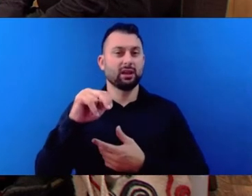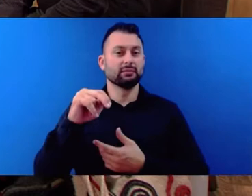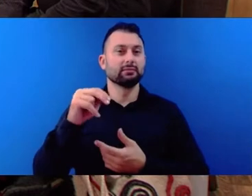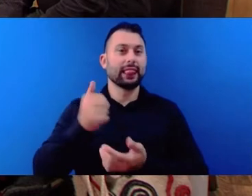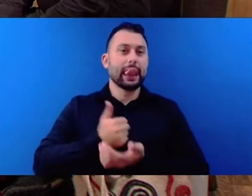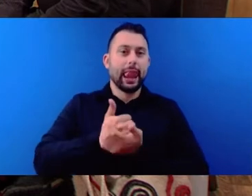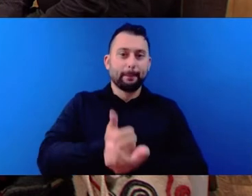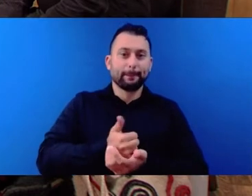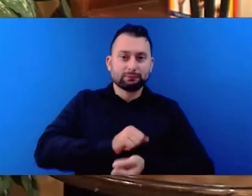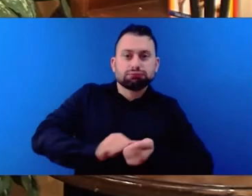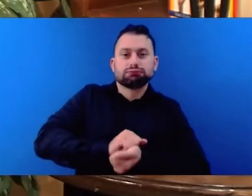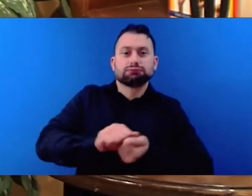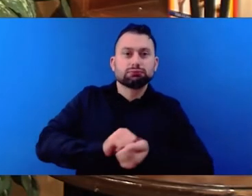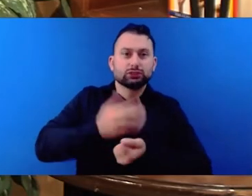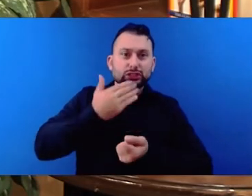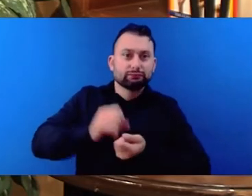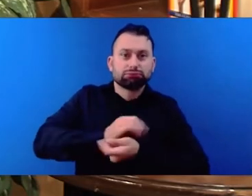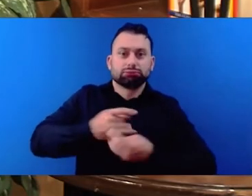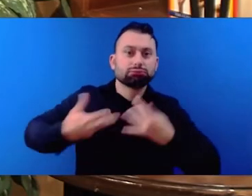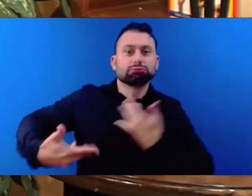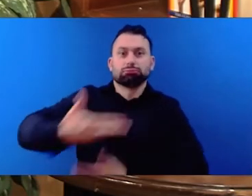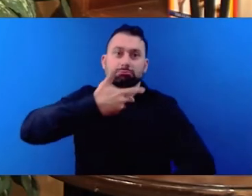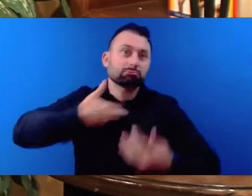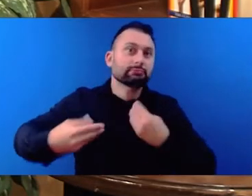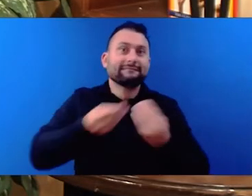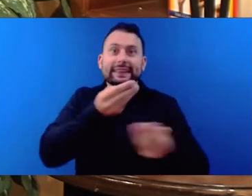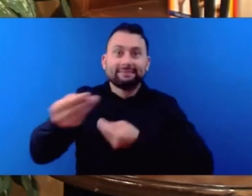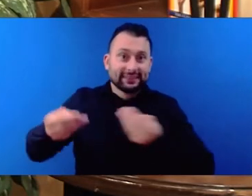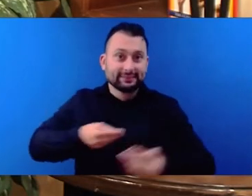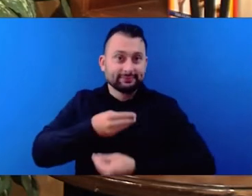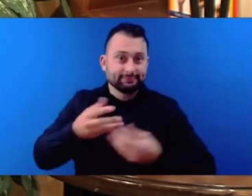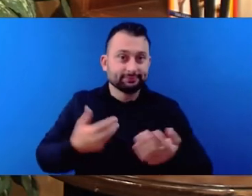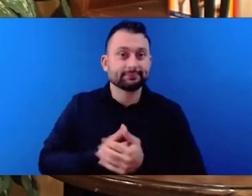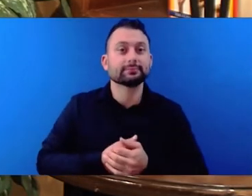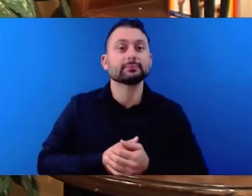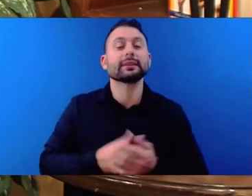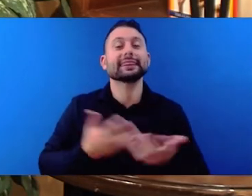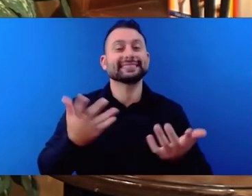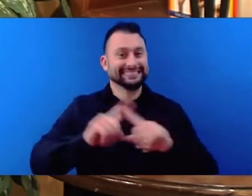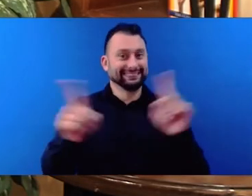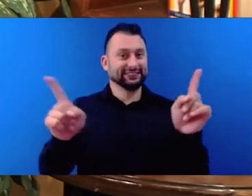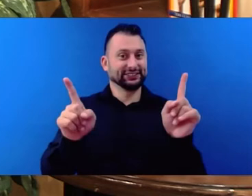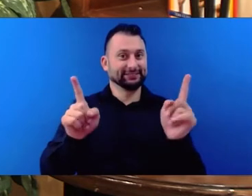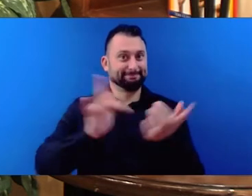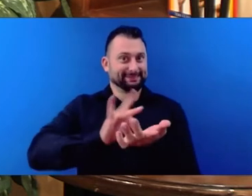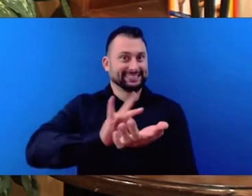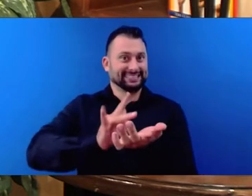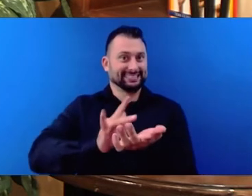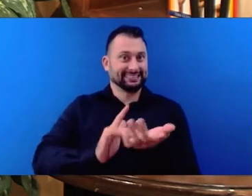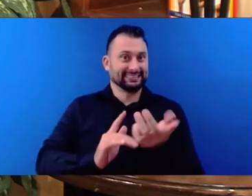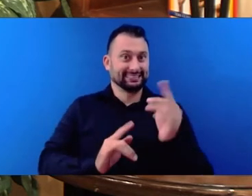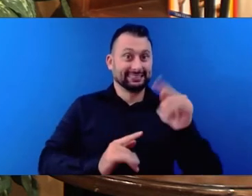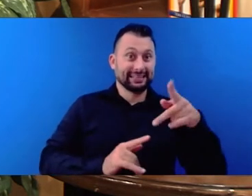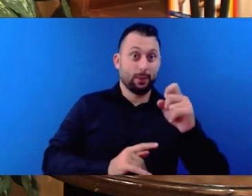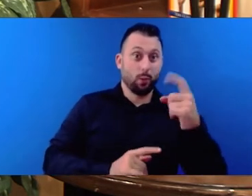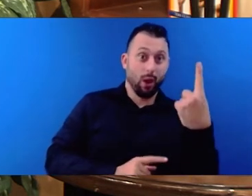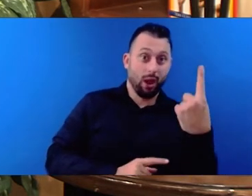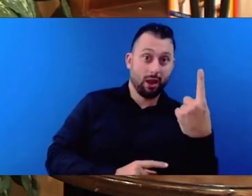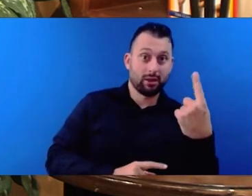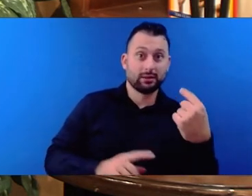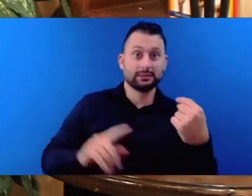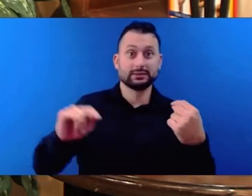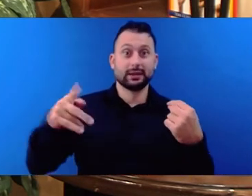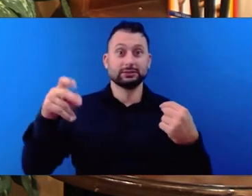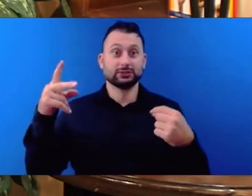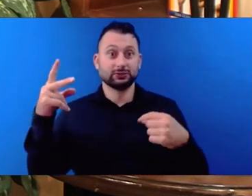different. So type 1 diabetics have to be treated with insulin because their body isn't making the